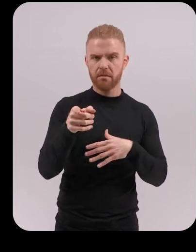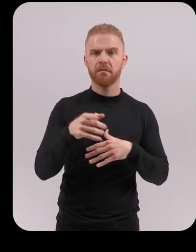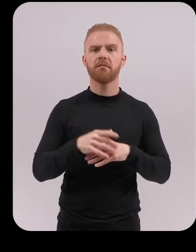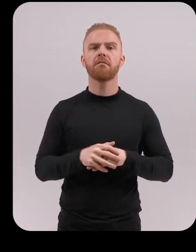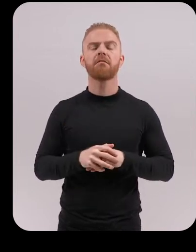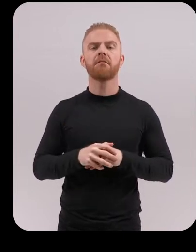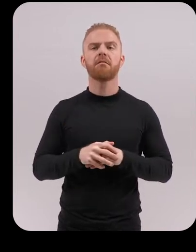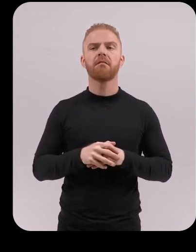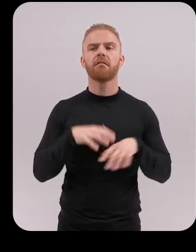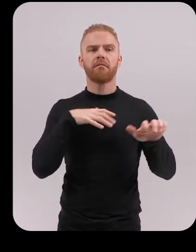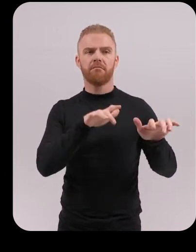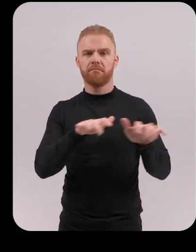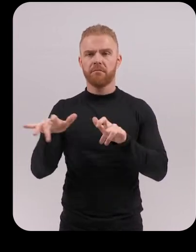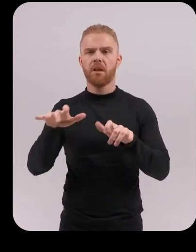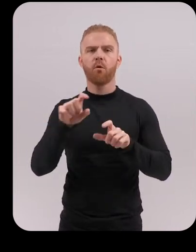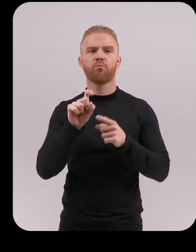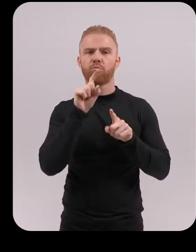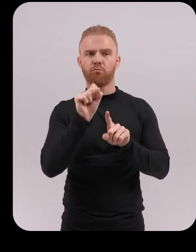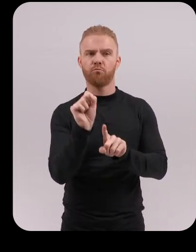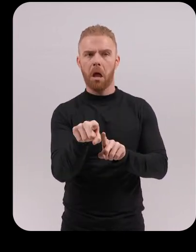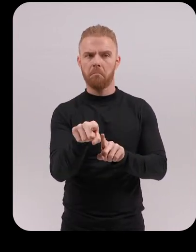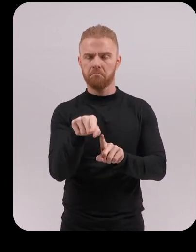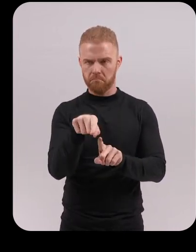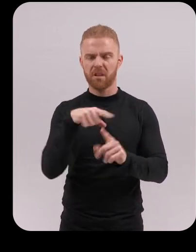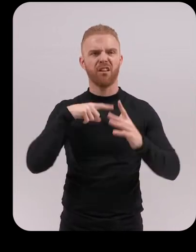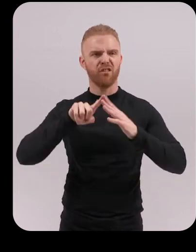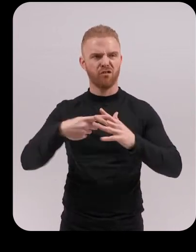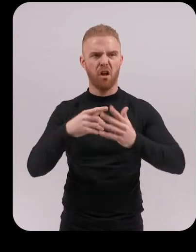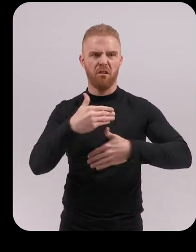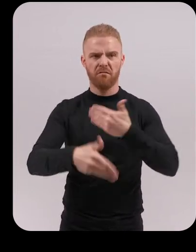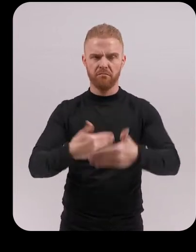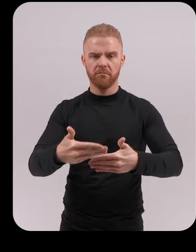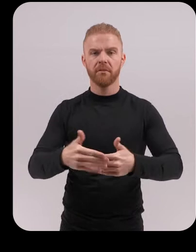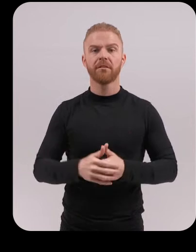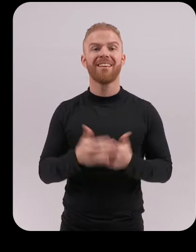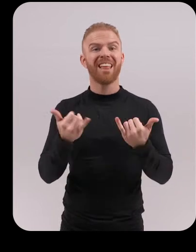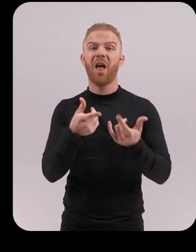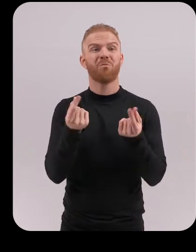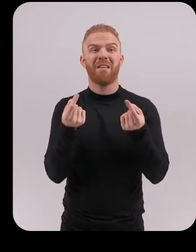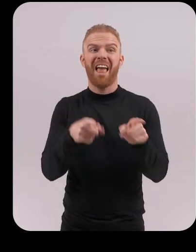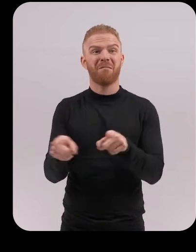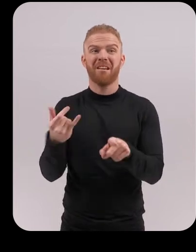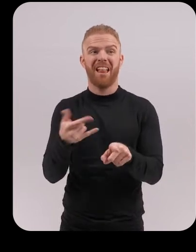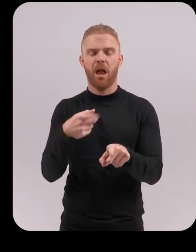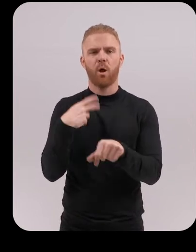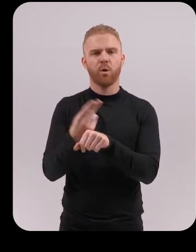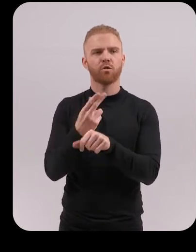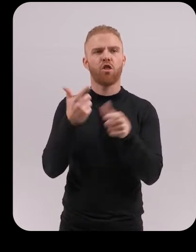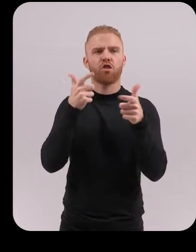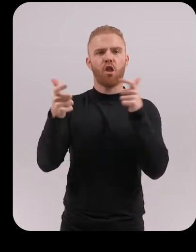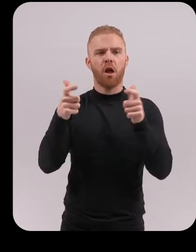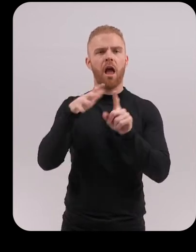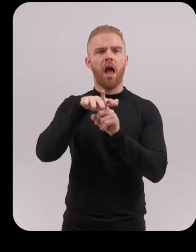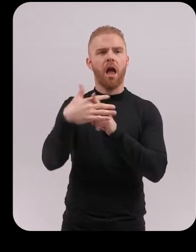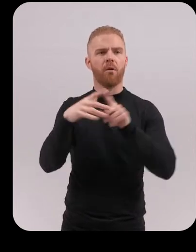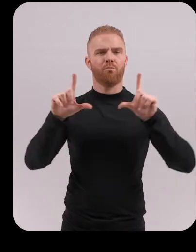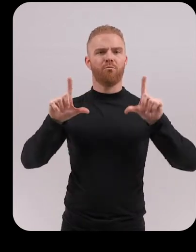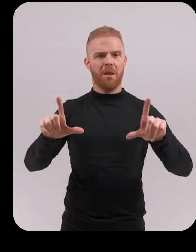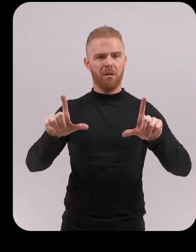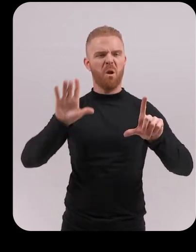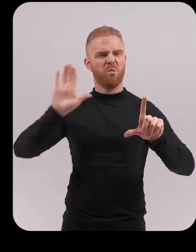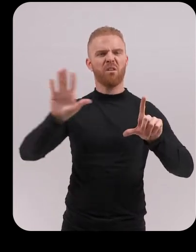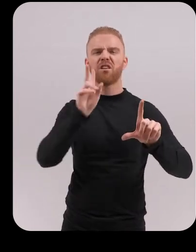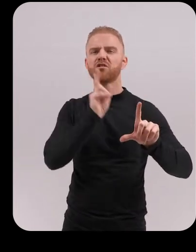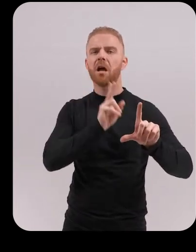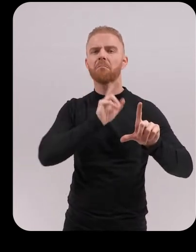Let me enter in a quick prompt here, and let me get this started. Now, what's happening here is I'm using the large context window of Gemini 1.5